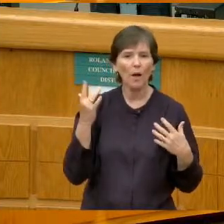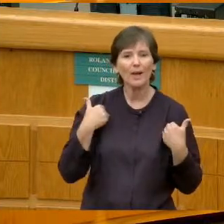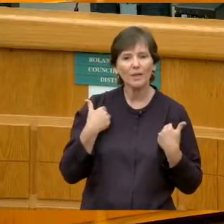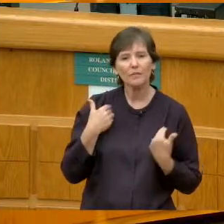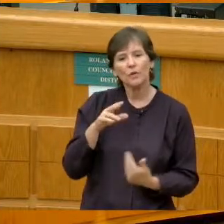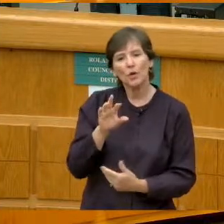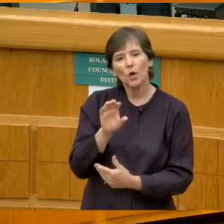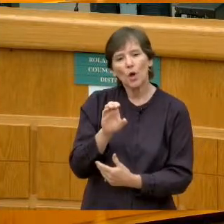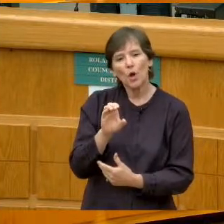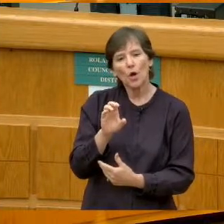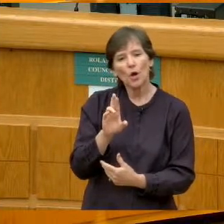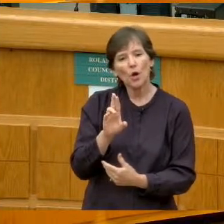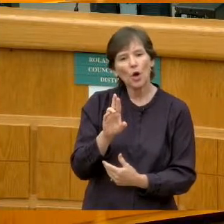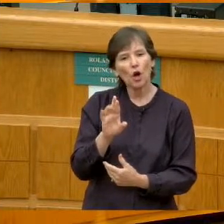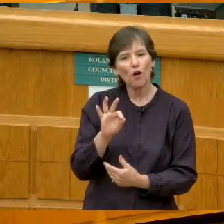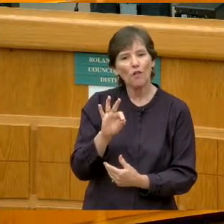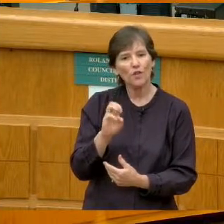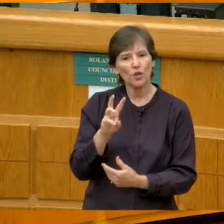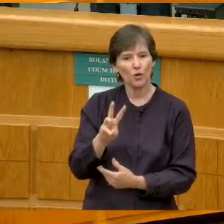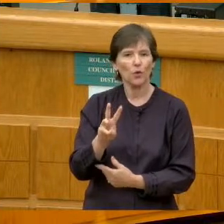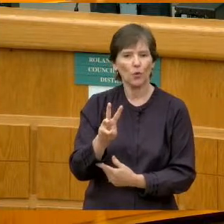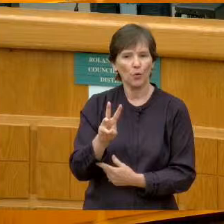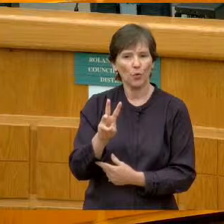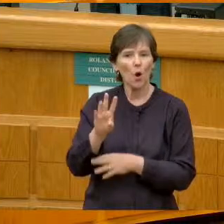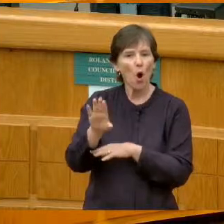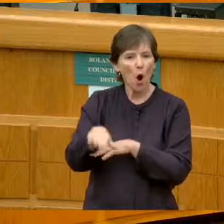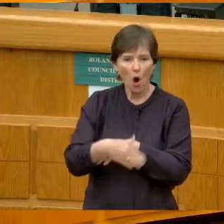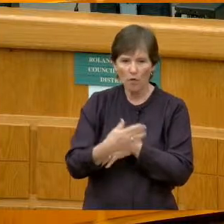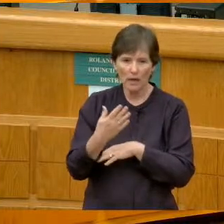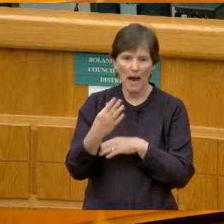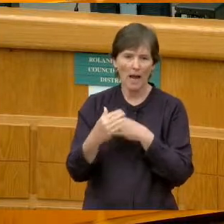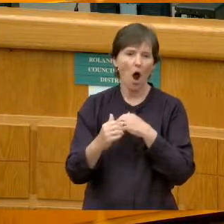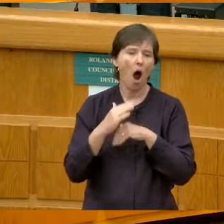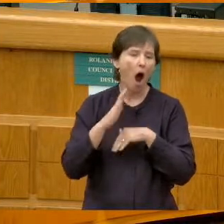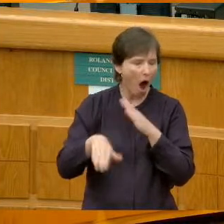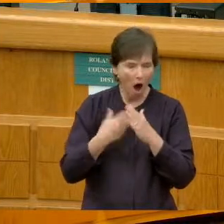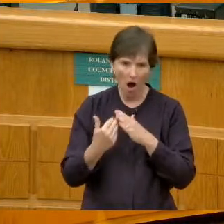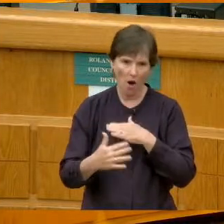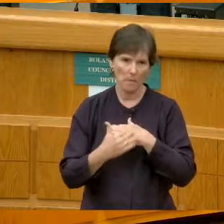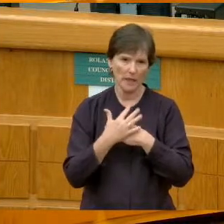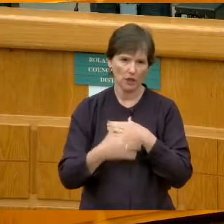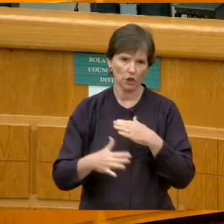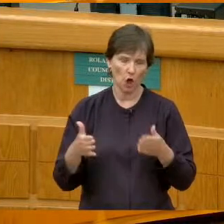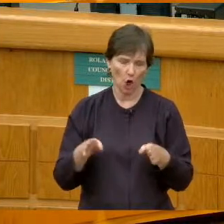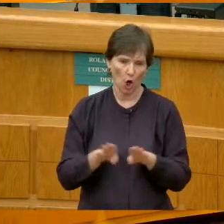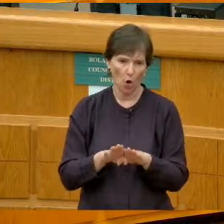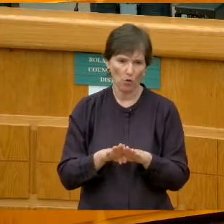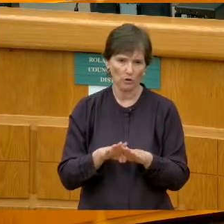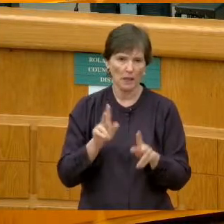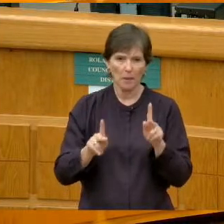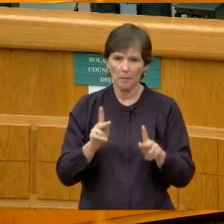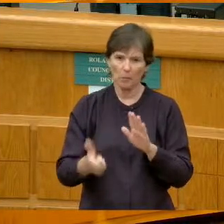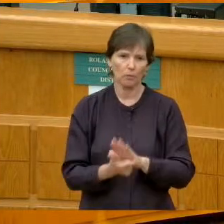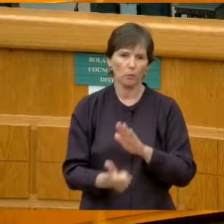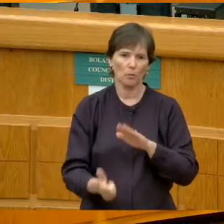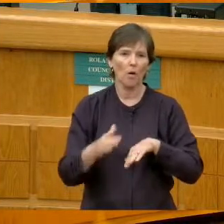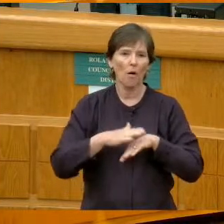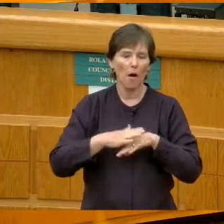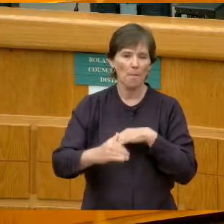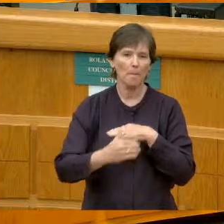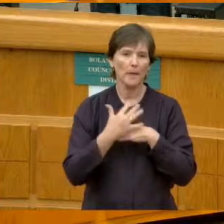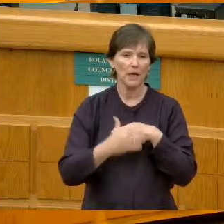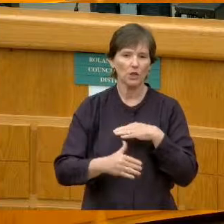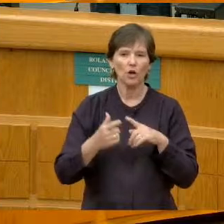that the judge put in place and the mayor has a curfew for the beaches, meaning no people allowed on the beaches from sundown to